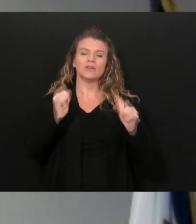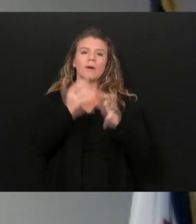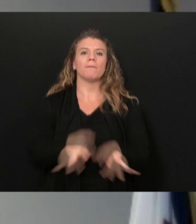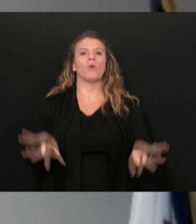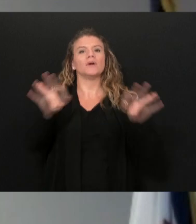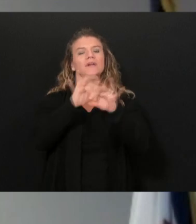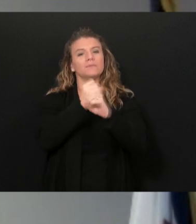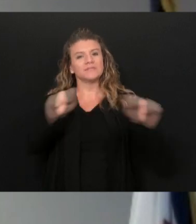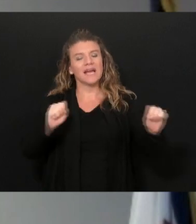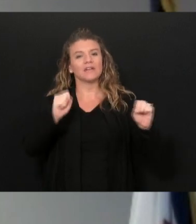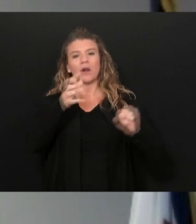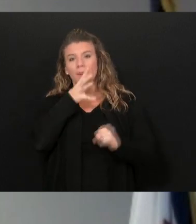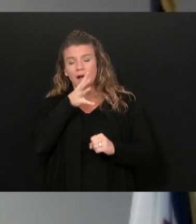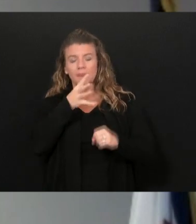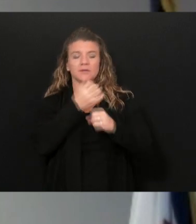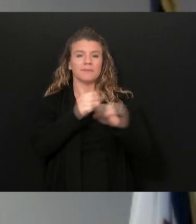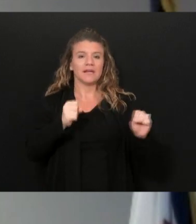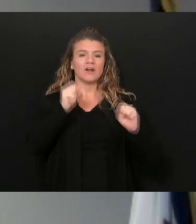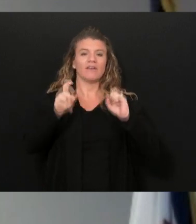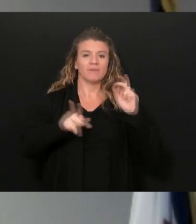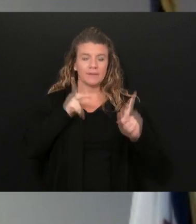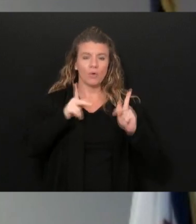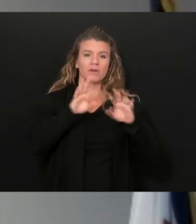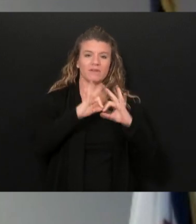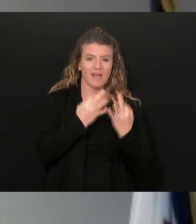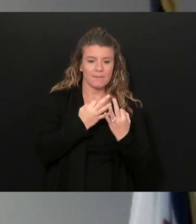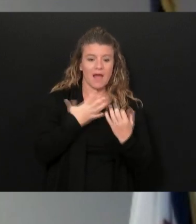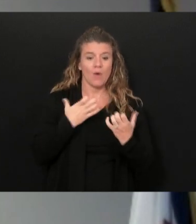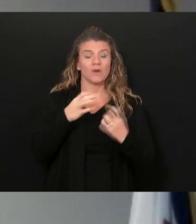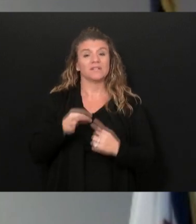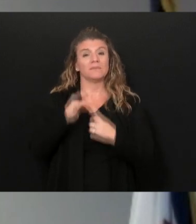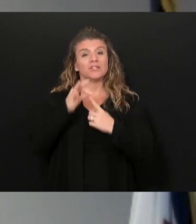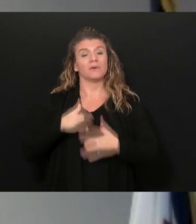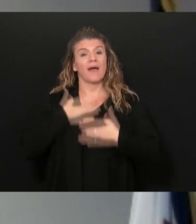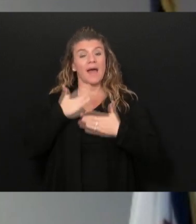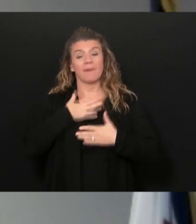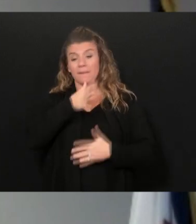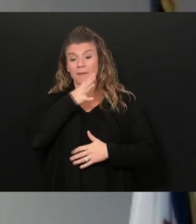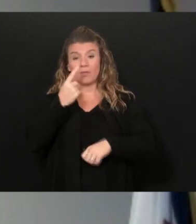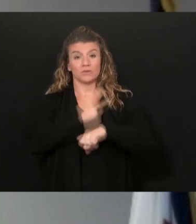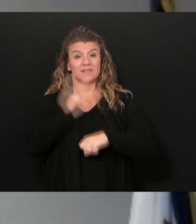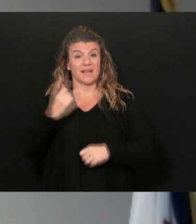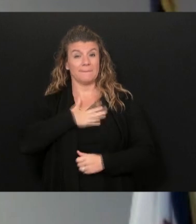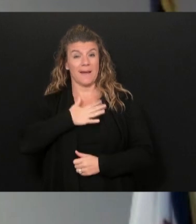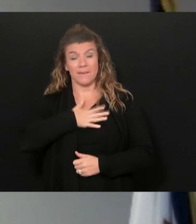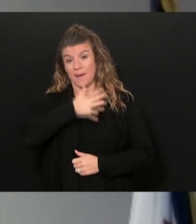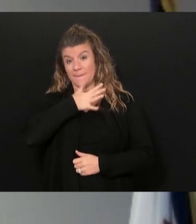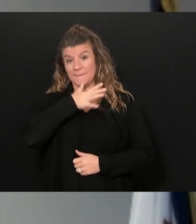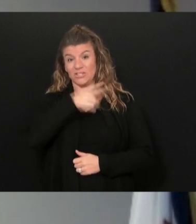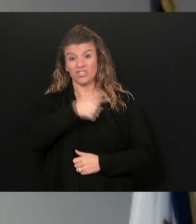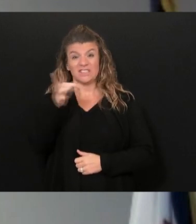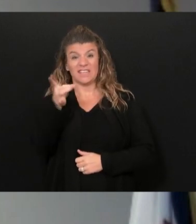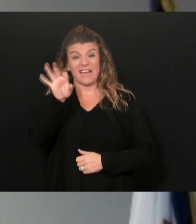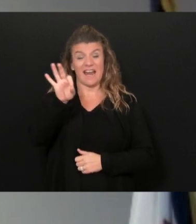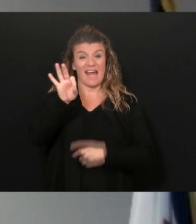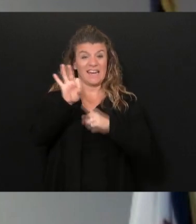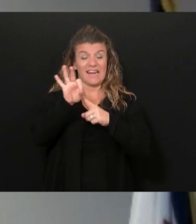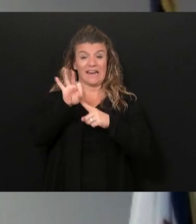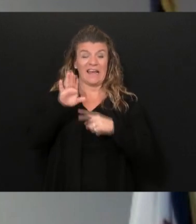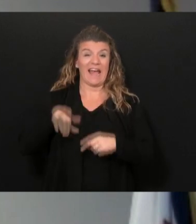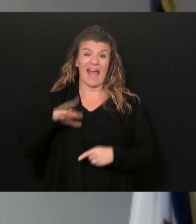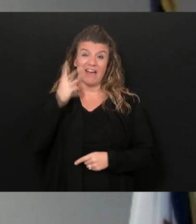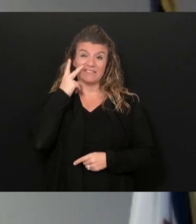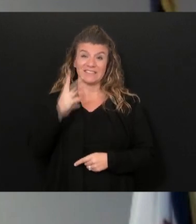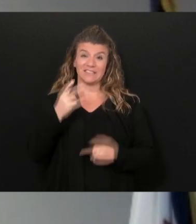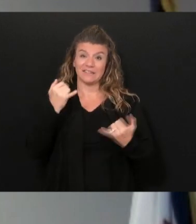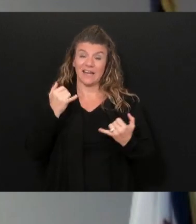our family. I want to say a special Happy Mother's Day to my mother. She's 89. I haven't seen her in